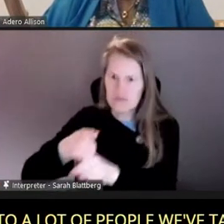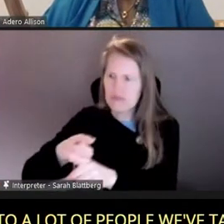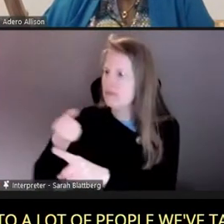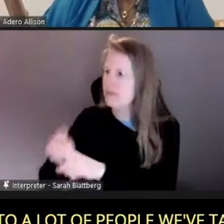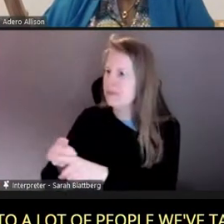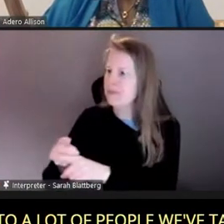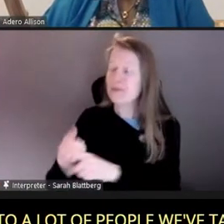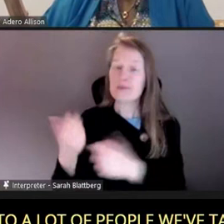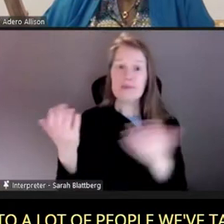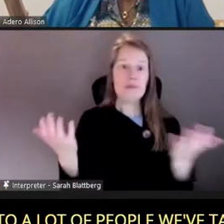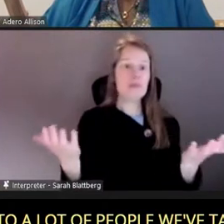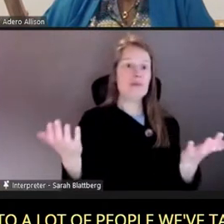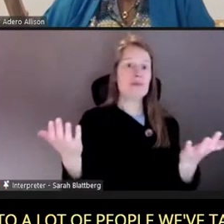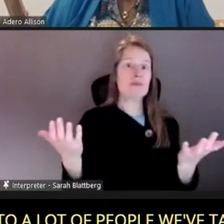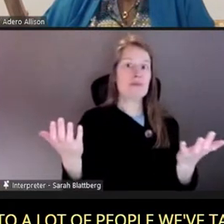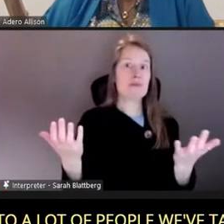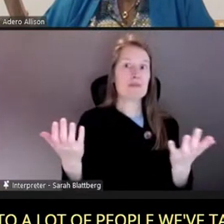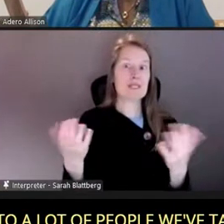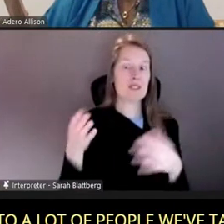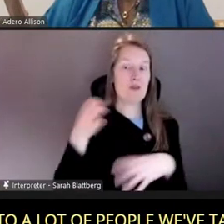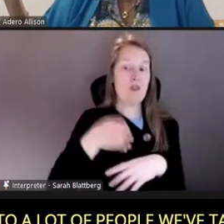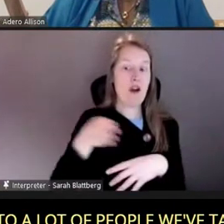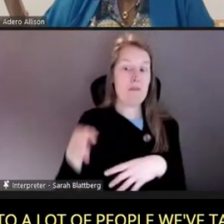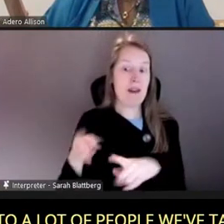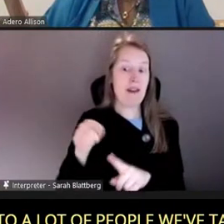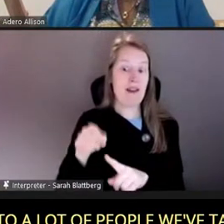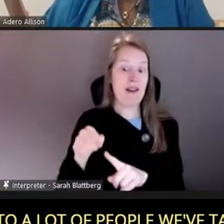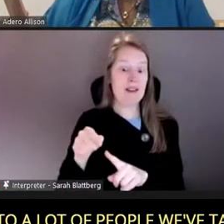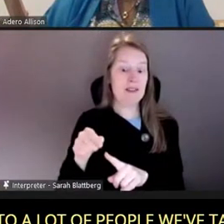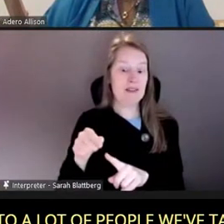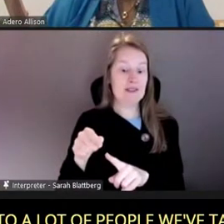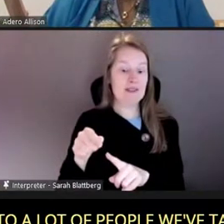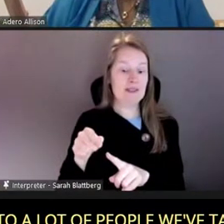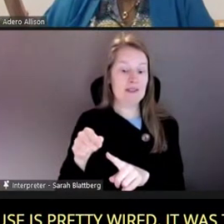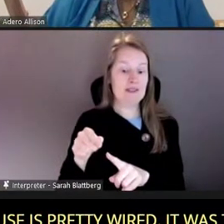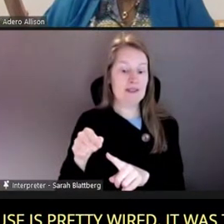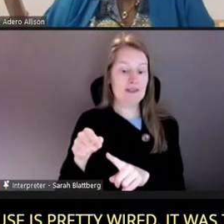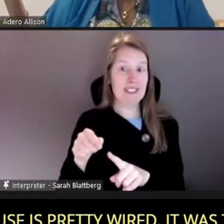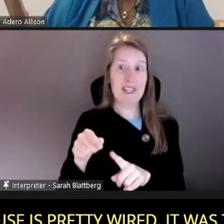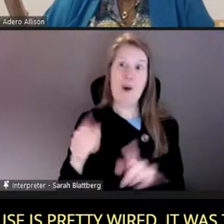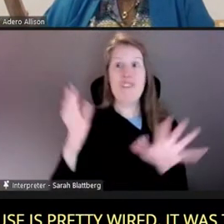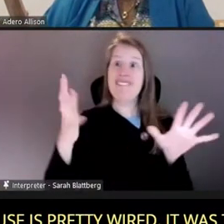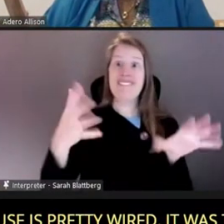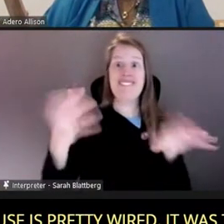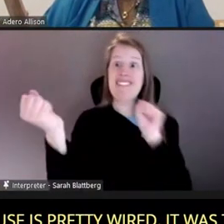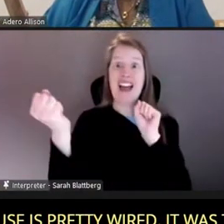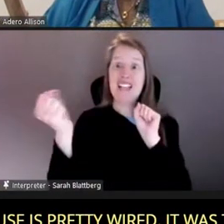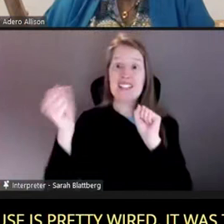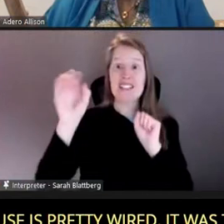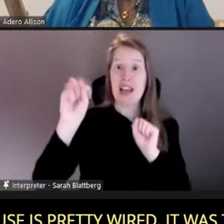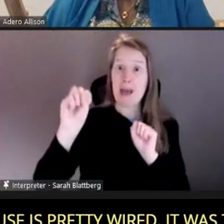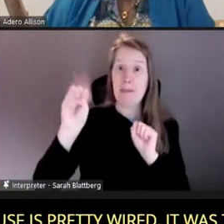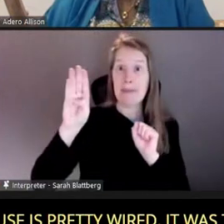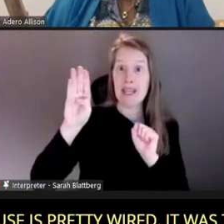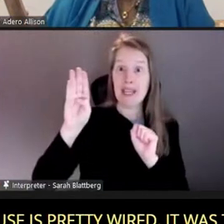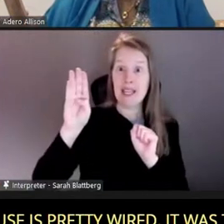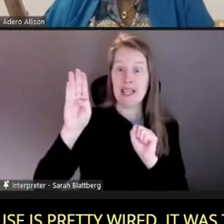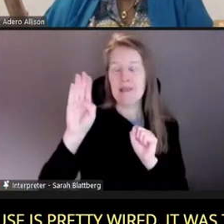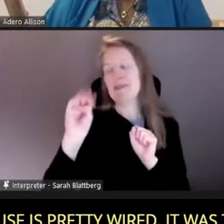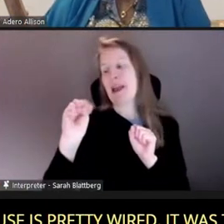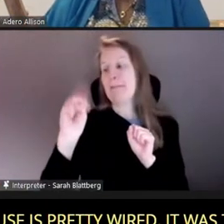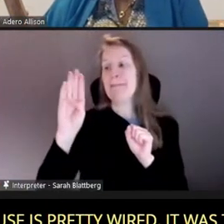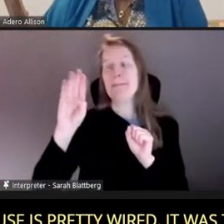things involved in my broadband besides just how blazingly fast my megabits per second upload and download speeds